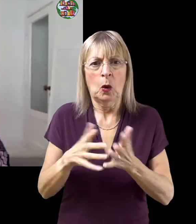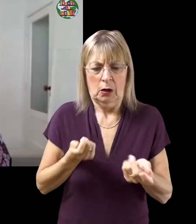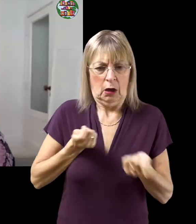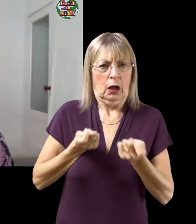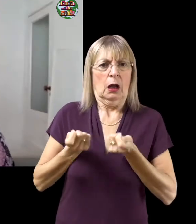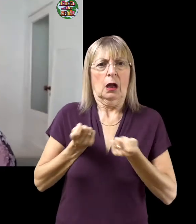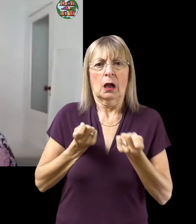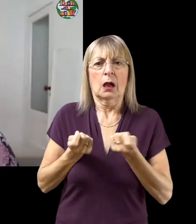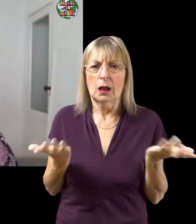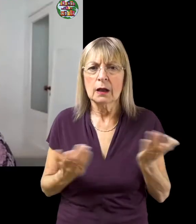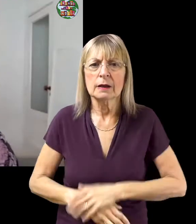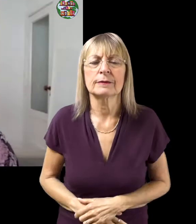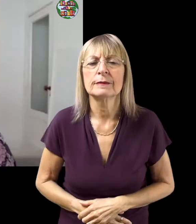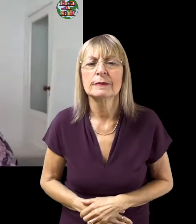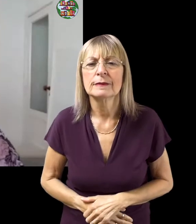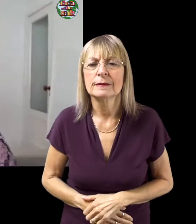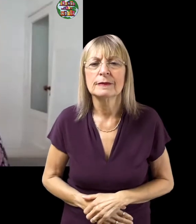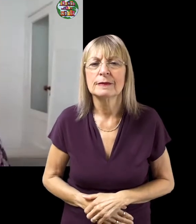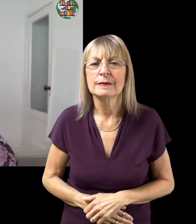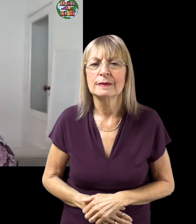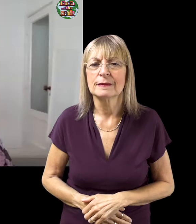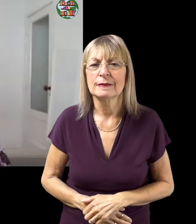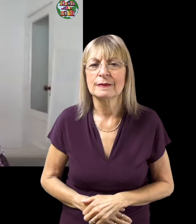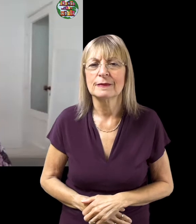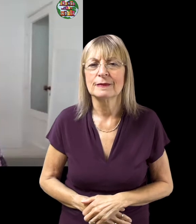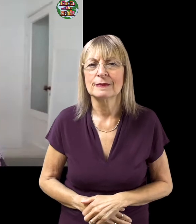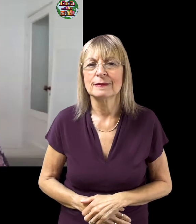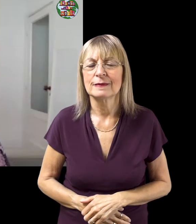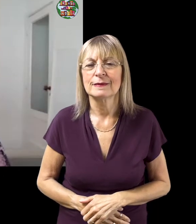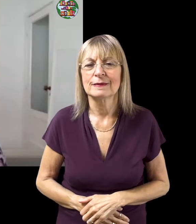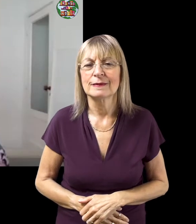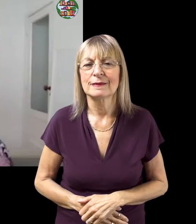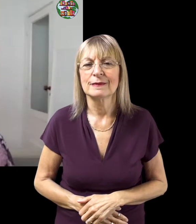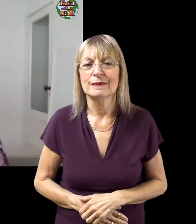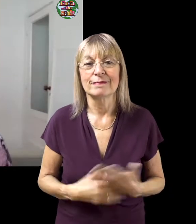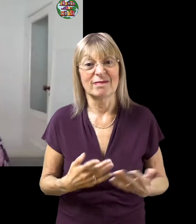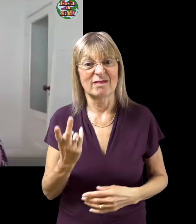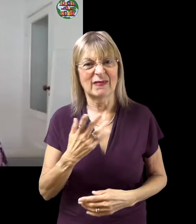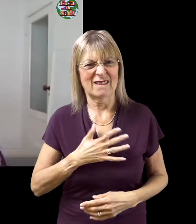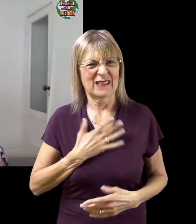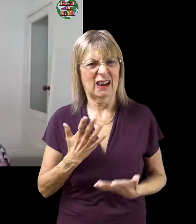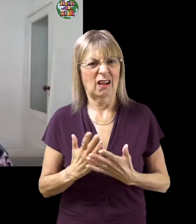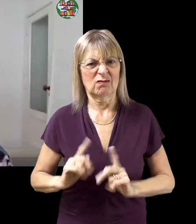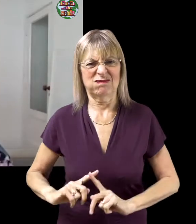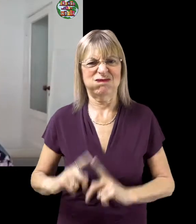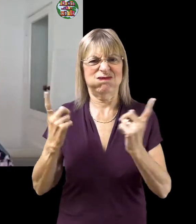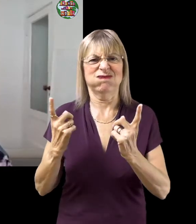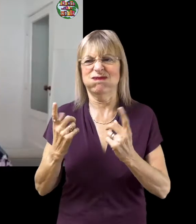teens starting to have all these new puberty feelings,